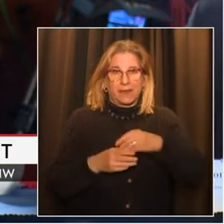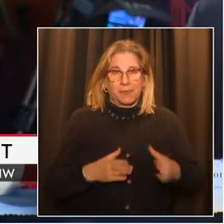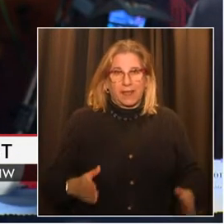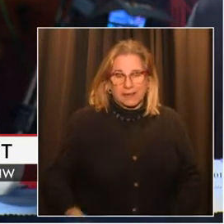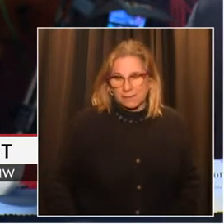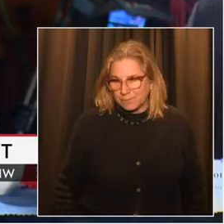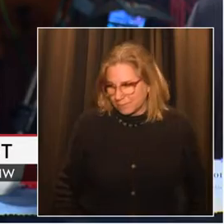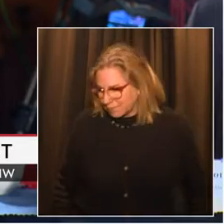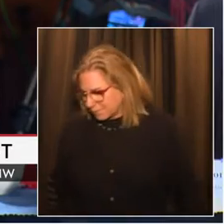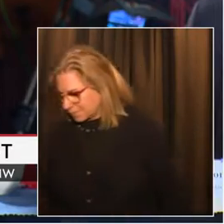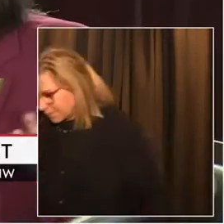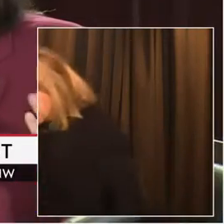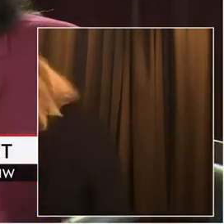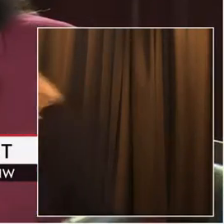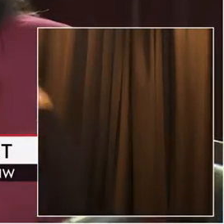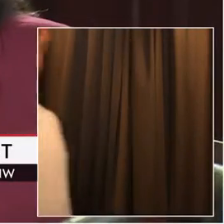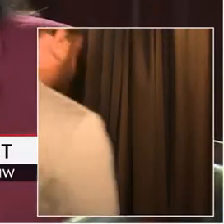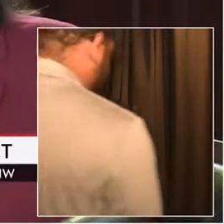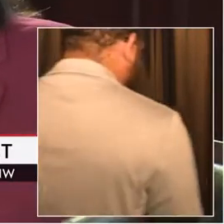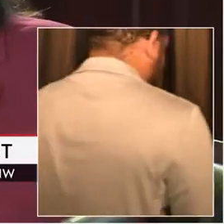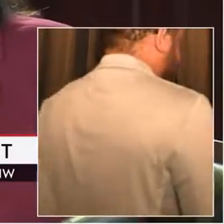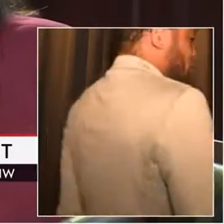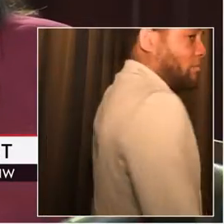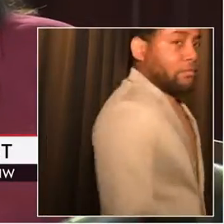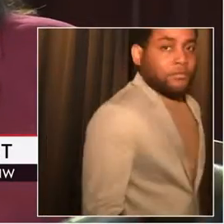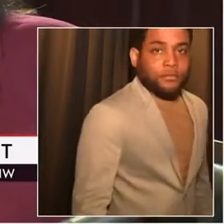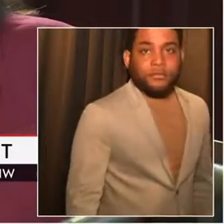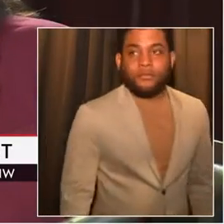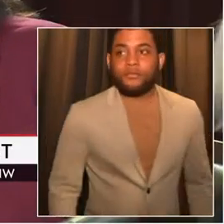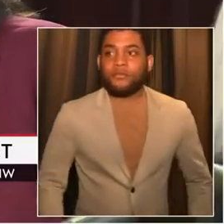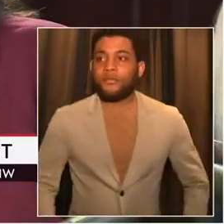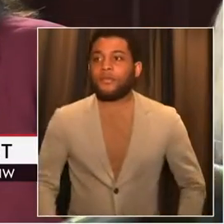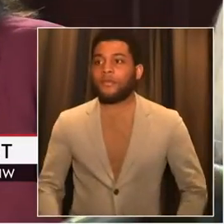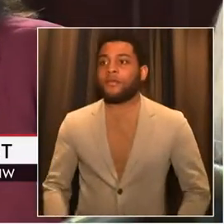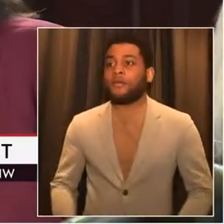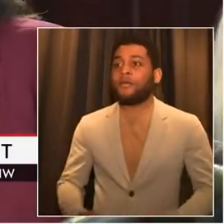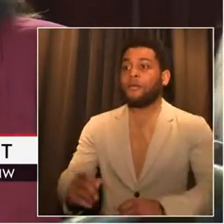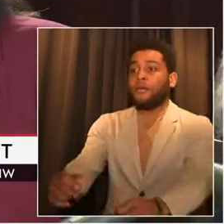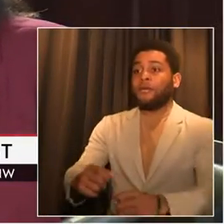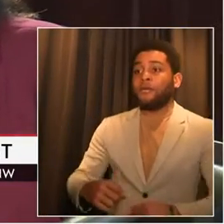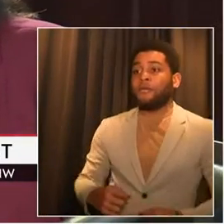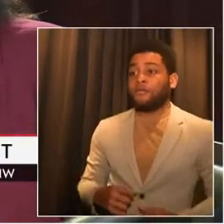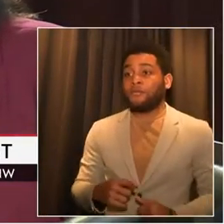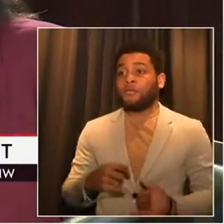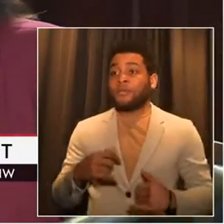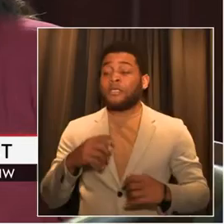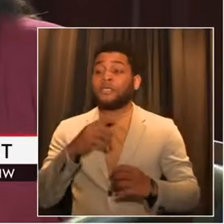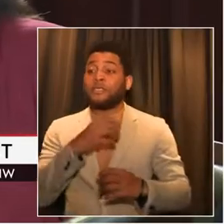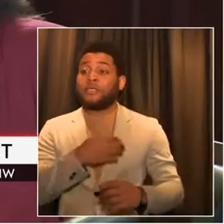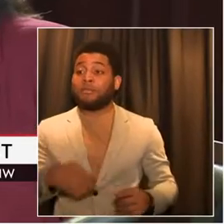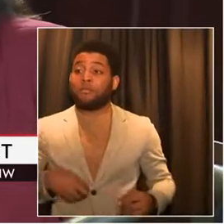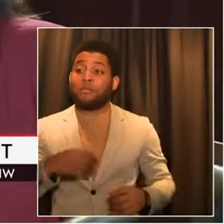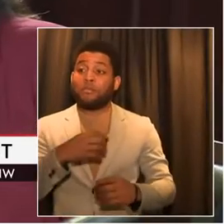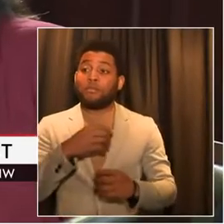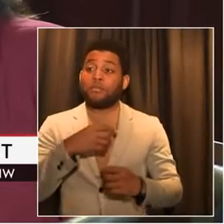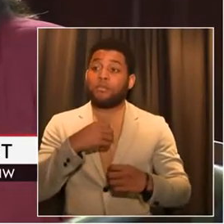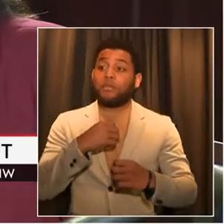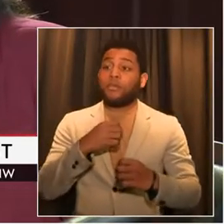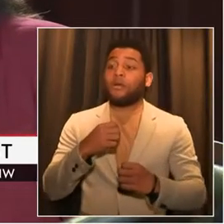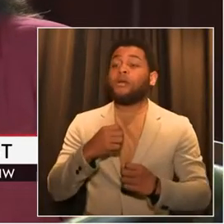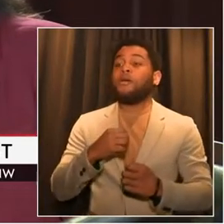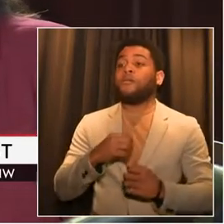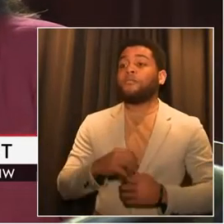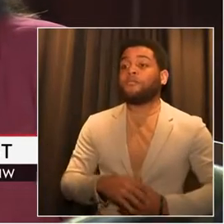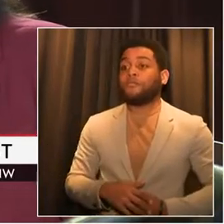off. Deputy Mayor Appiah here is anxious to answer that question. We have a very strong partnership. This is a whole of government